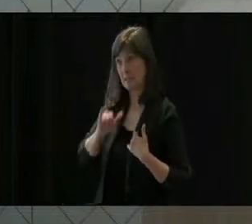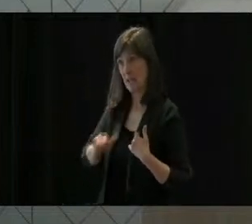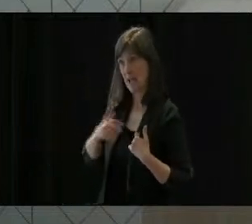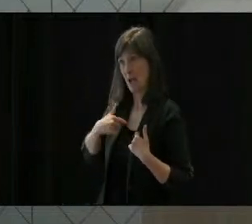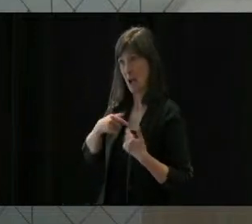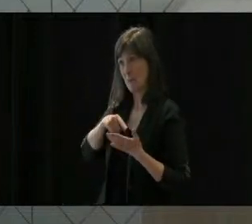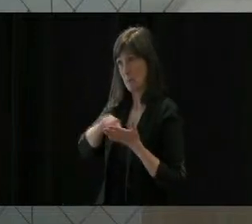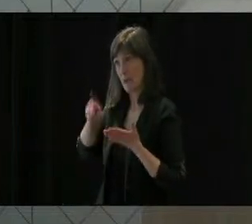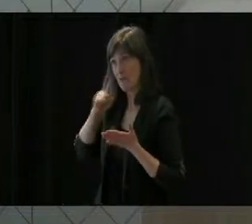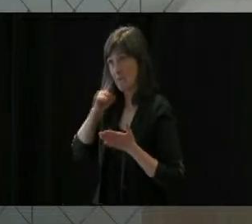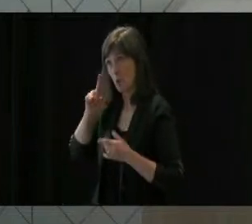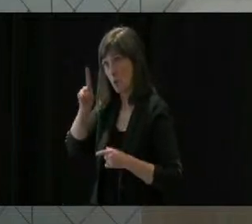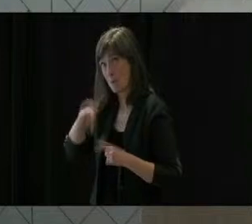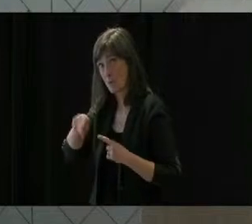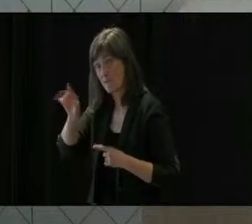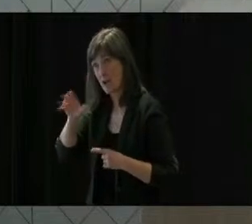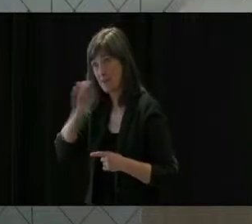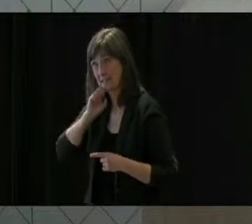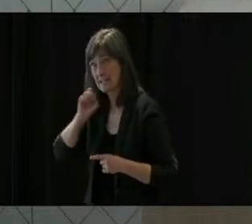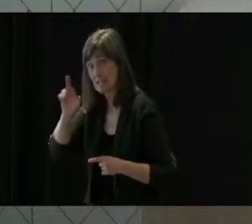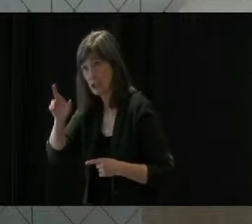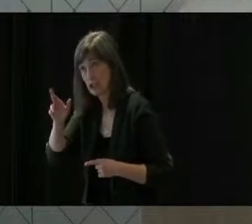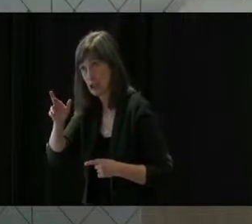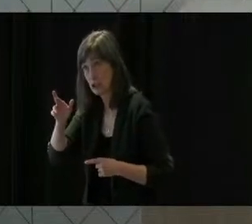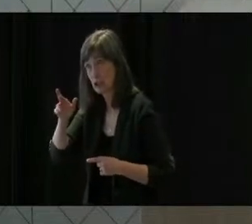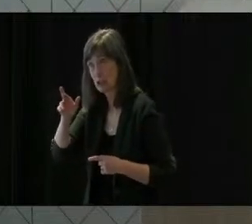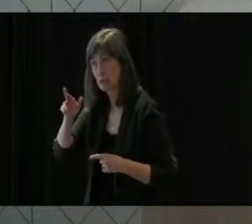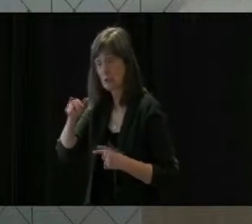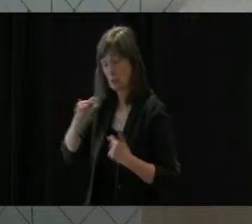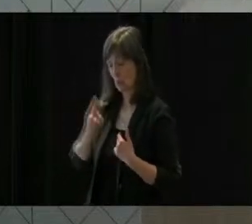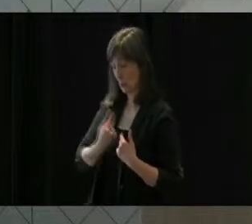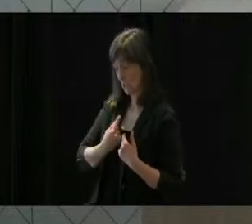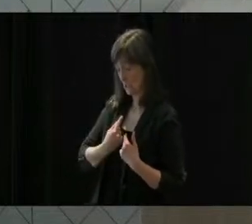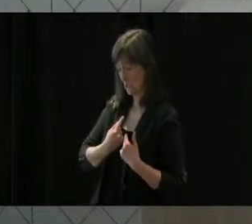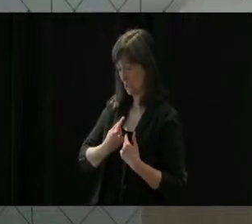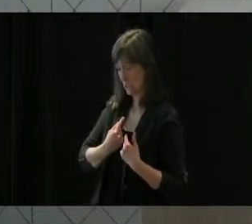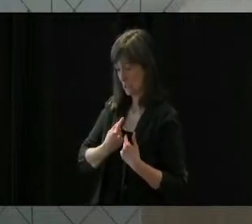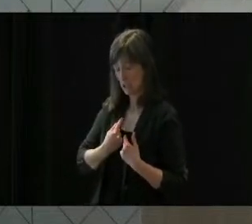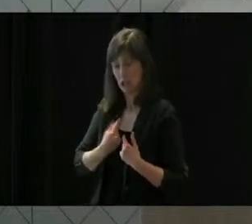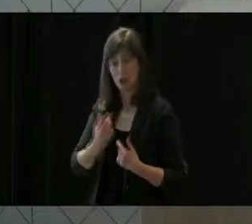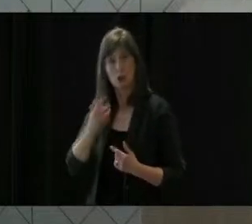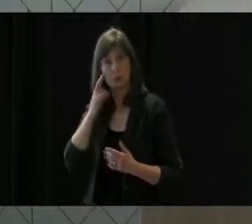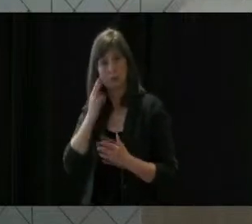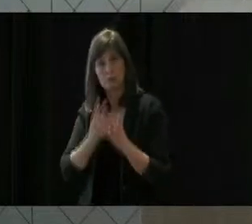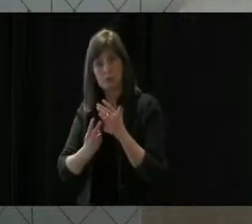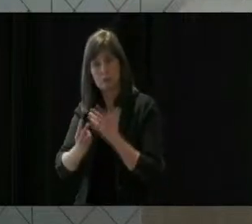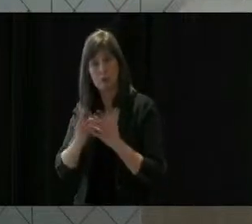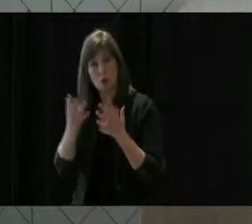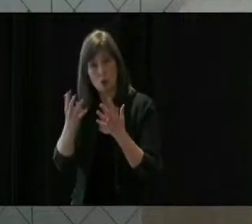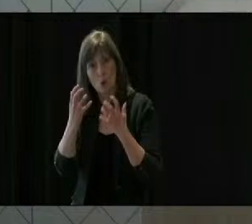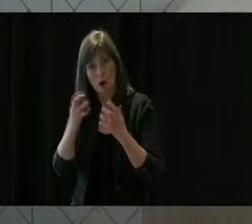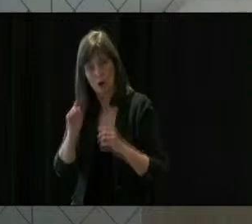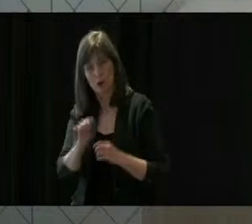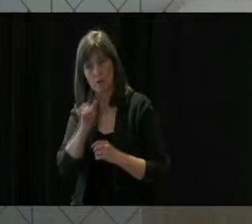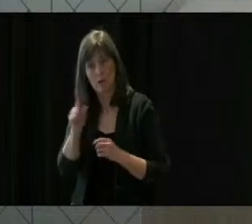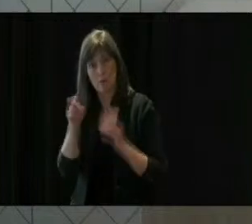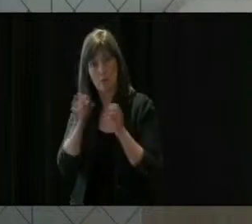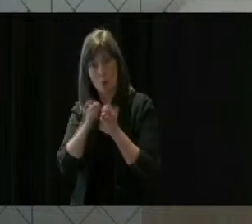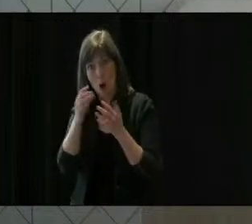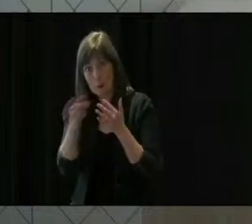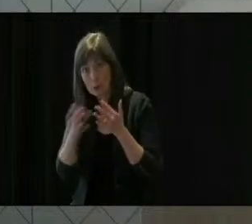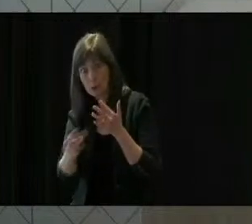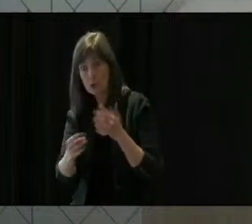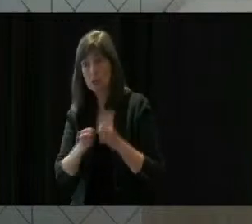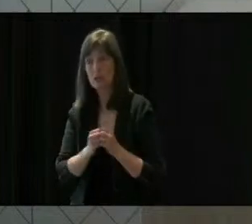want to see the province put on a more stable footing. You will want to see the opportunities opened up to you